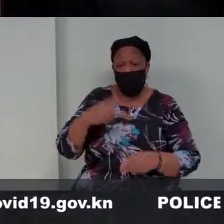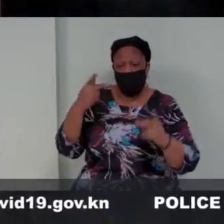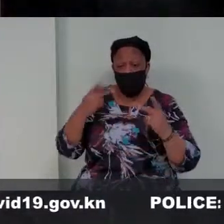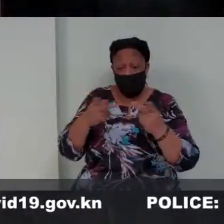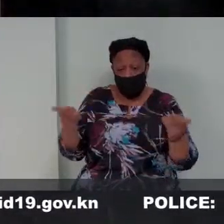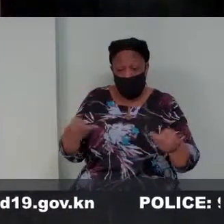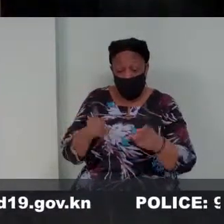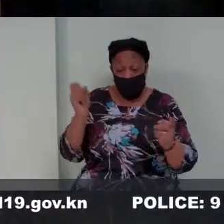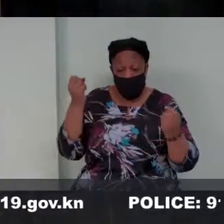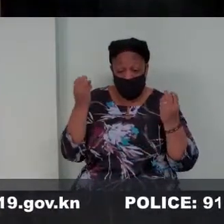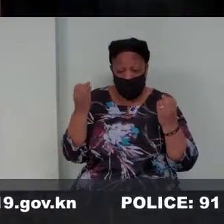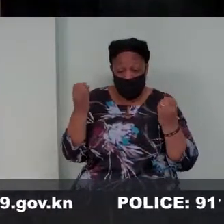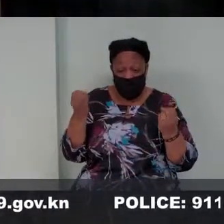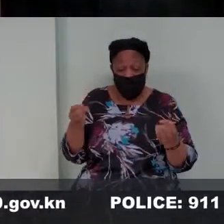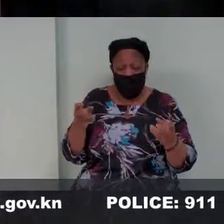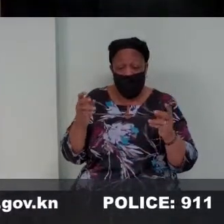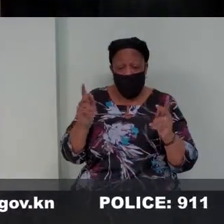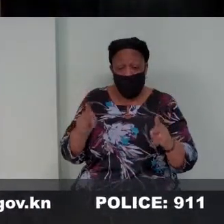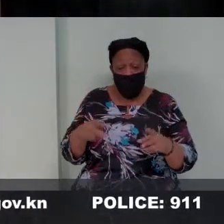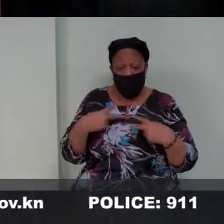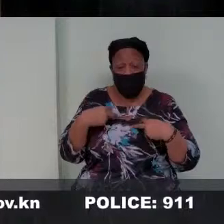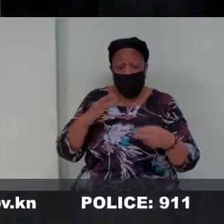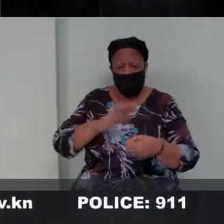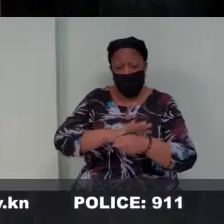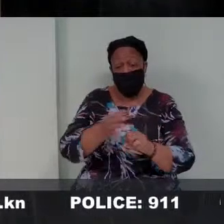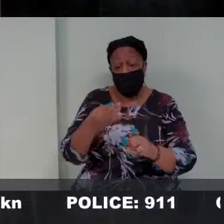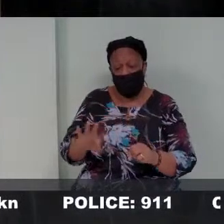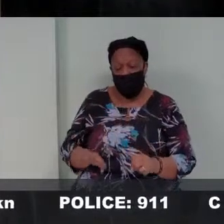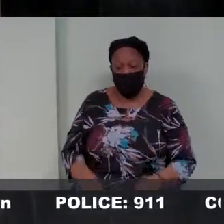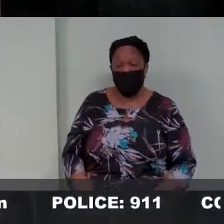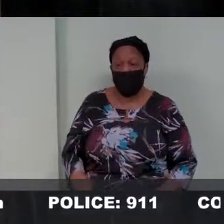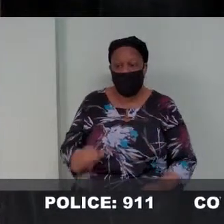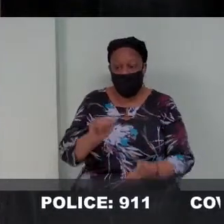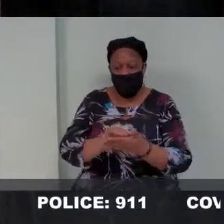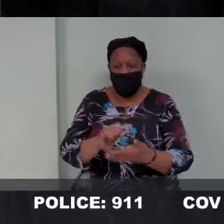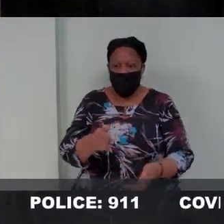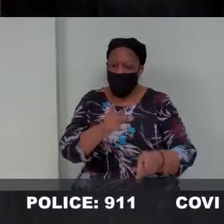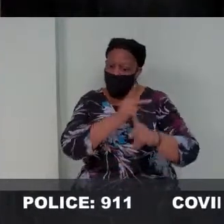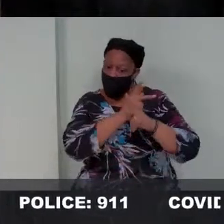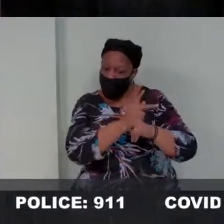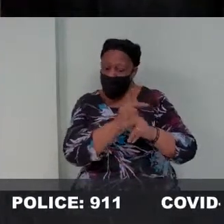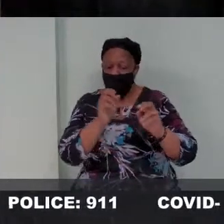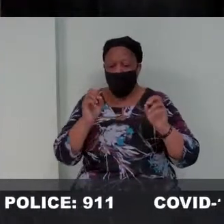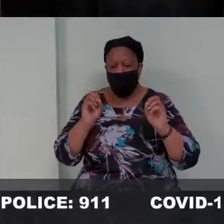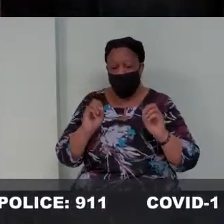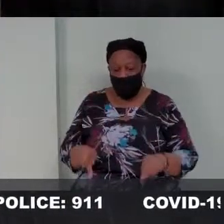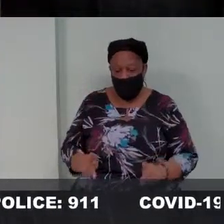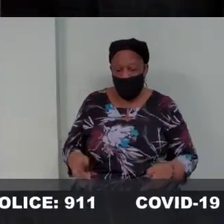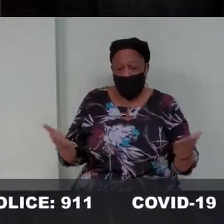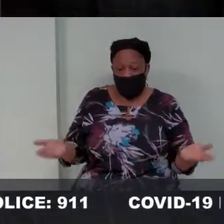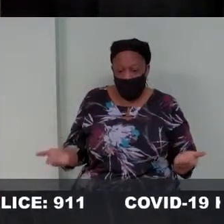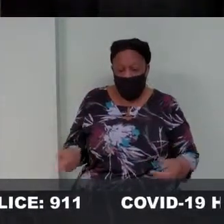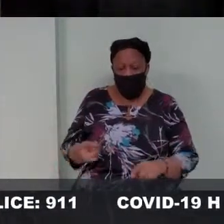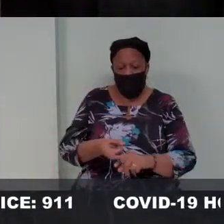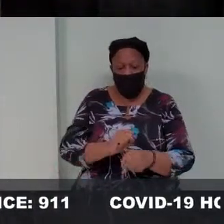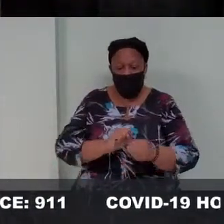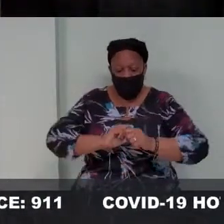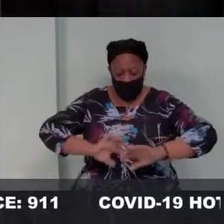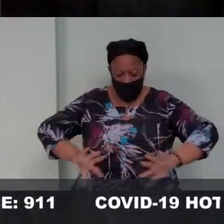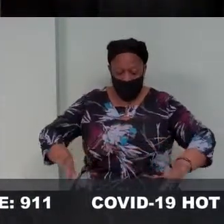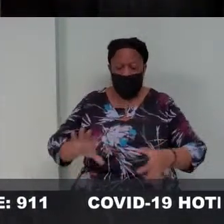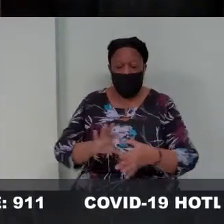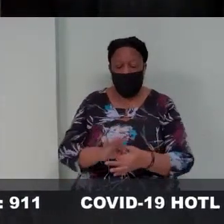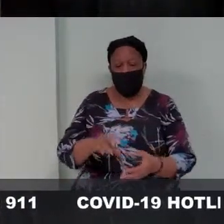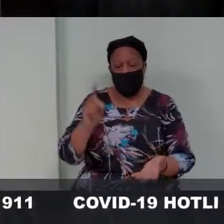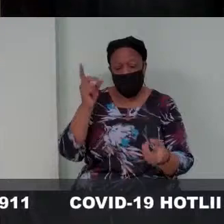a prevention of spread measure to protect our residents from exposure to the virus.